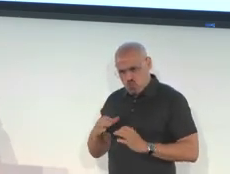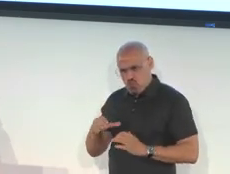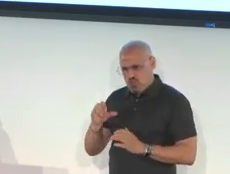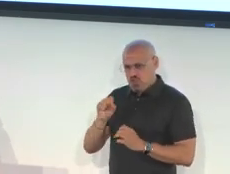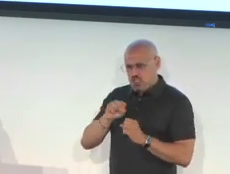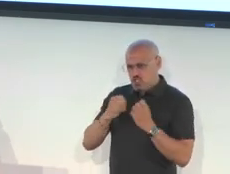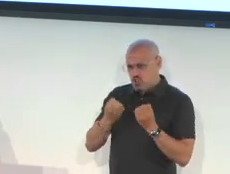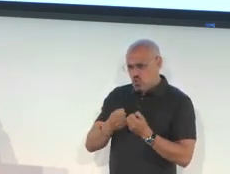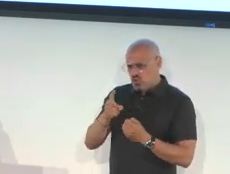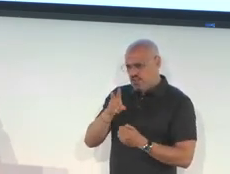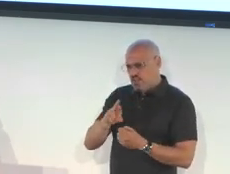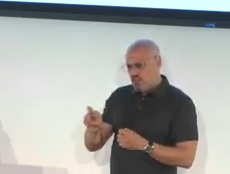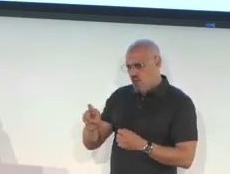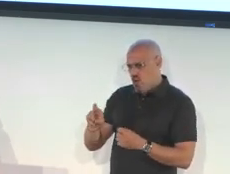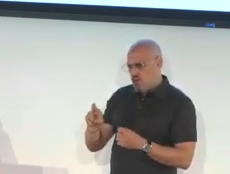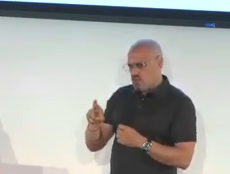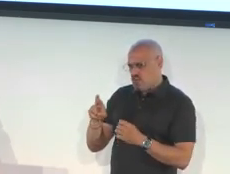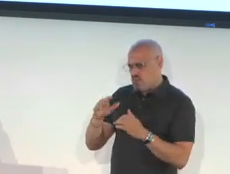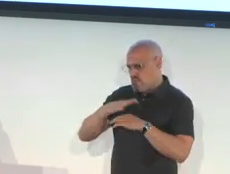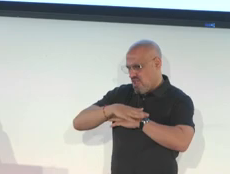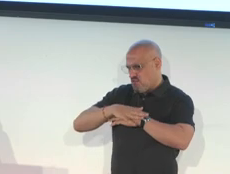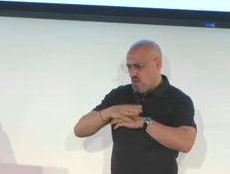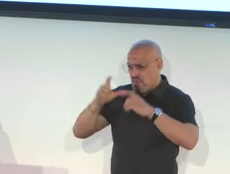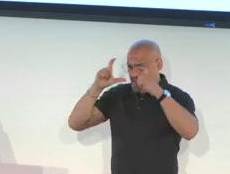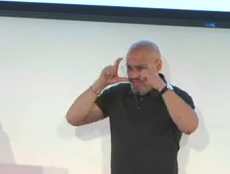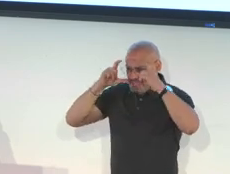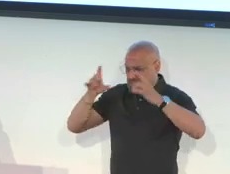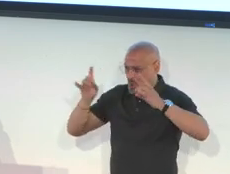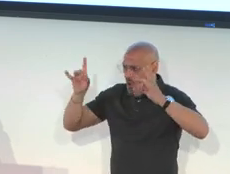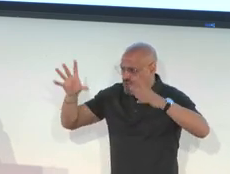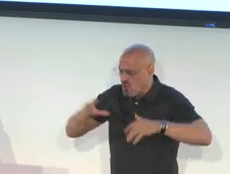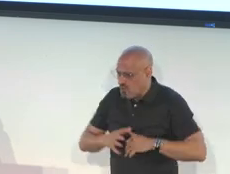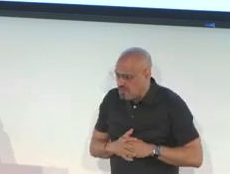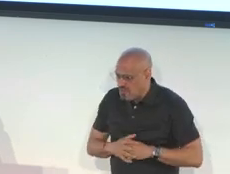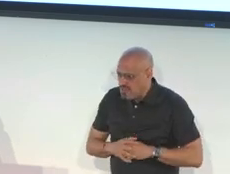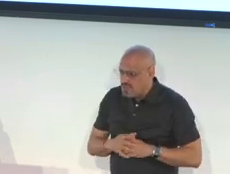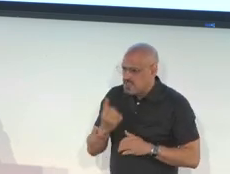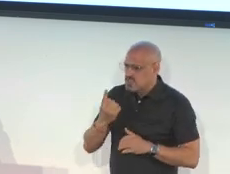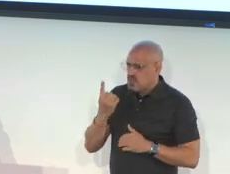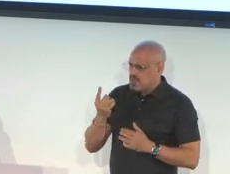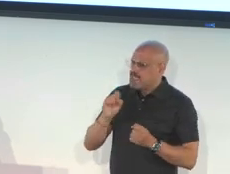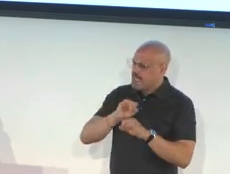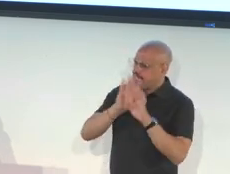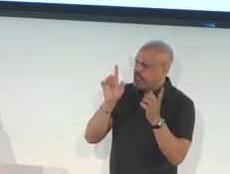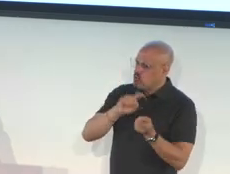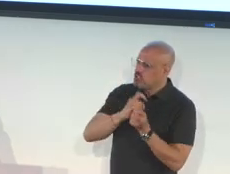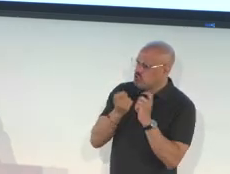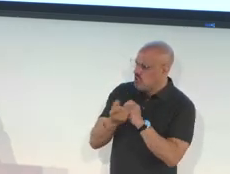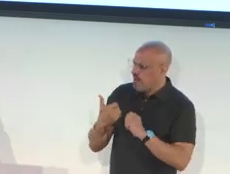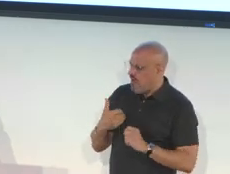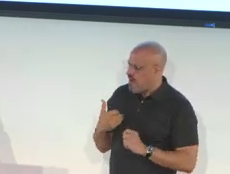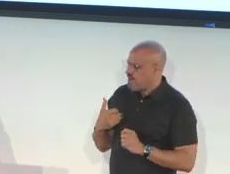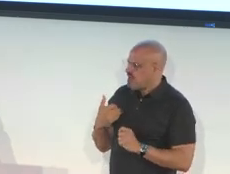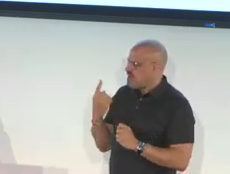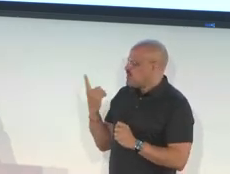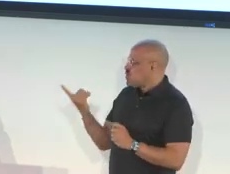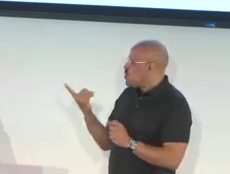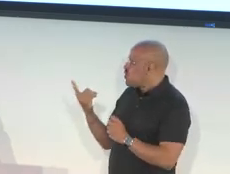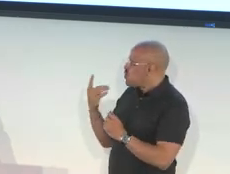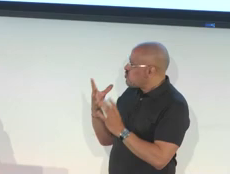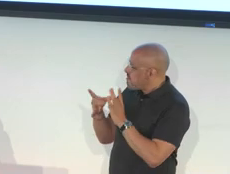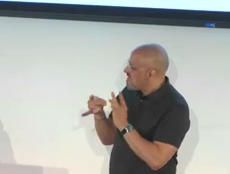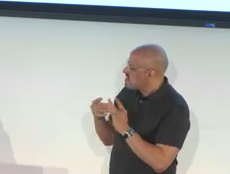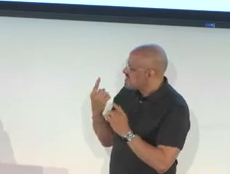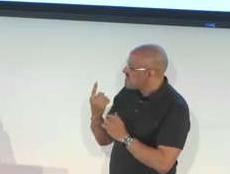VR platforms. The headsets were terrible. Mm-hmm. So some things clearly have changed, yep. But you have something in mind. What do you